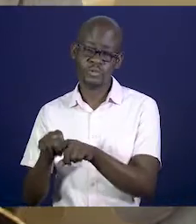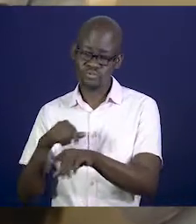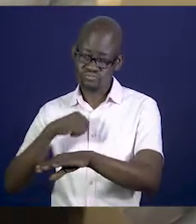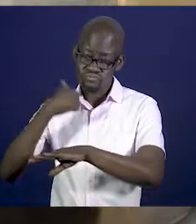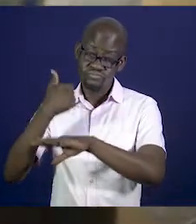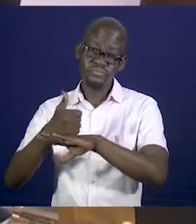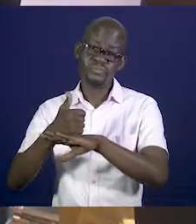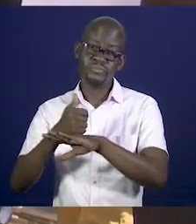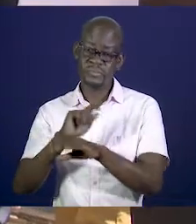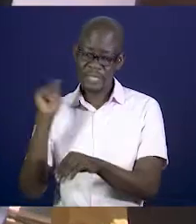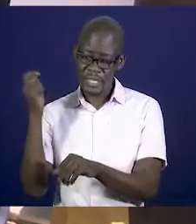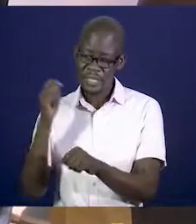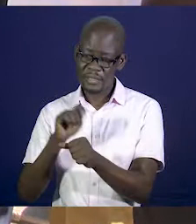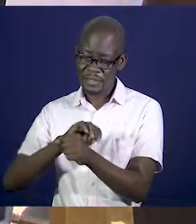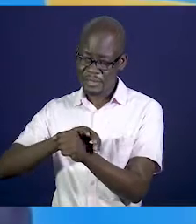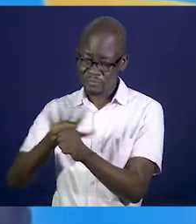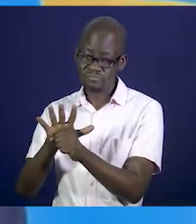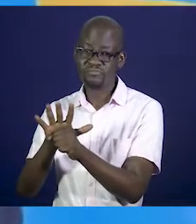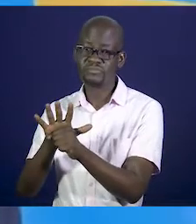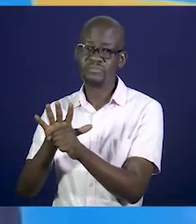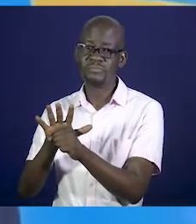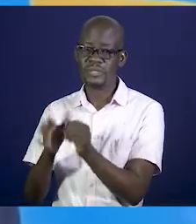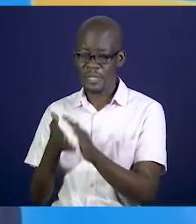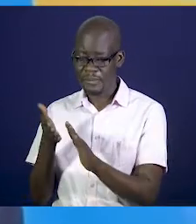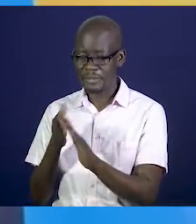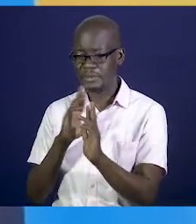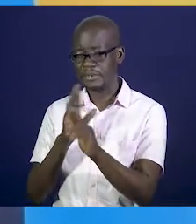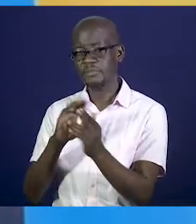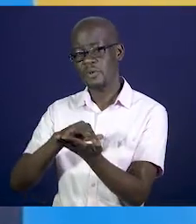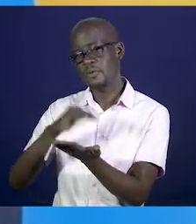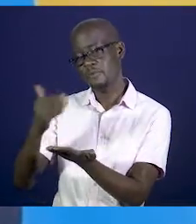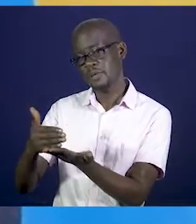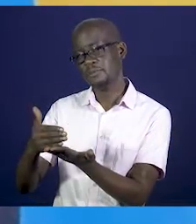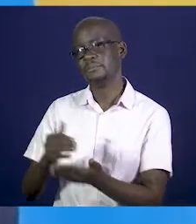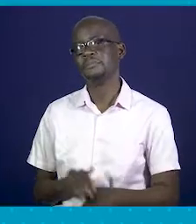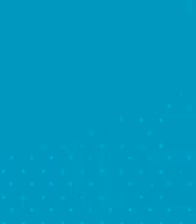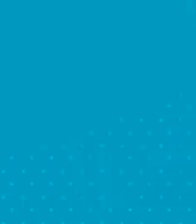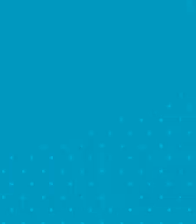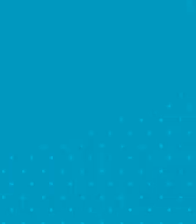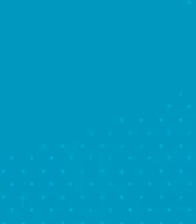operationalized the Kenya COVID-19 Emergency Response Fund.